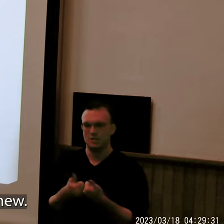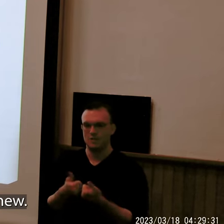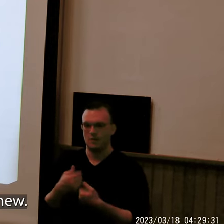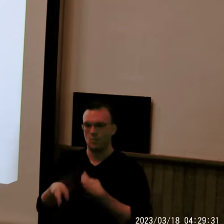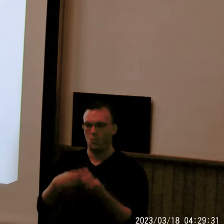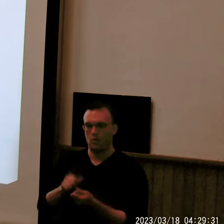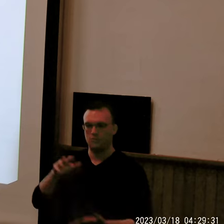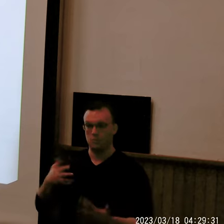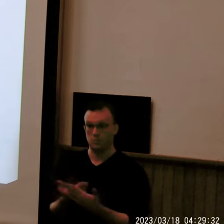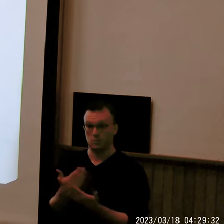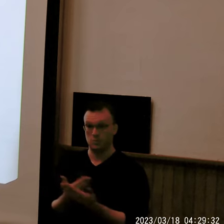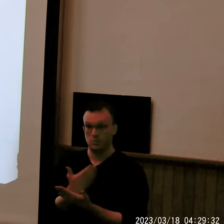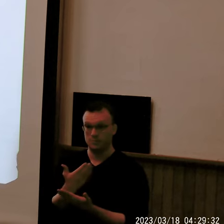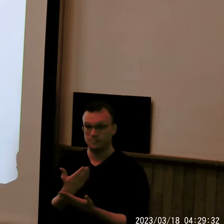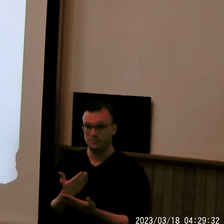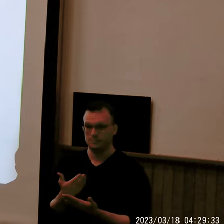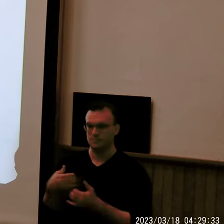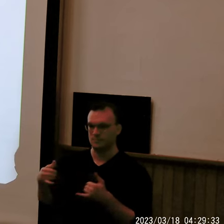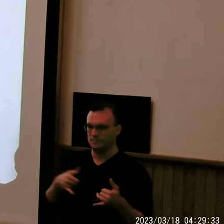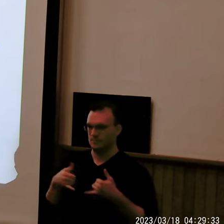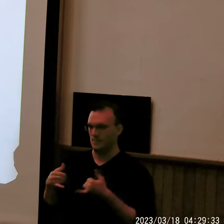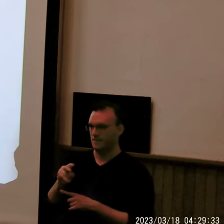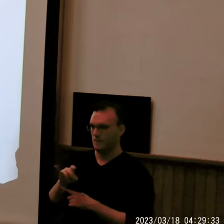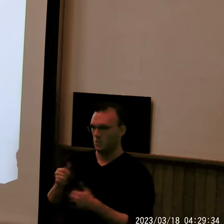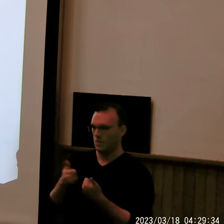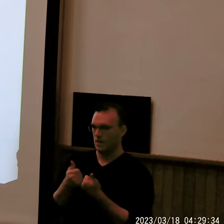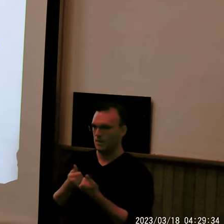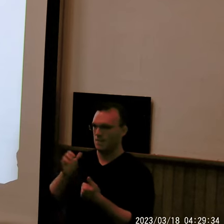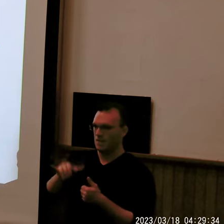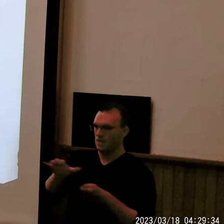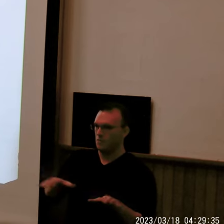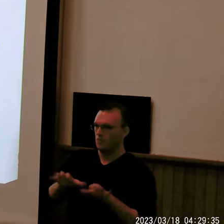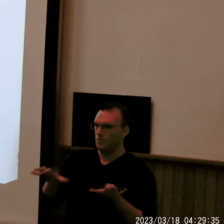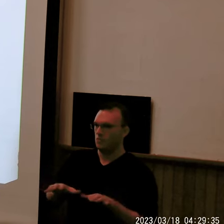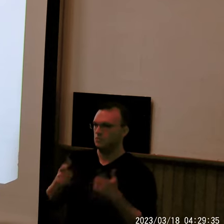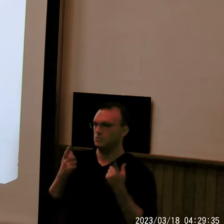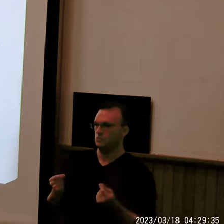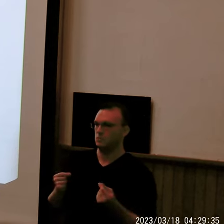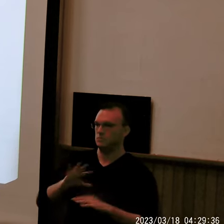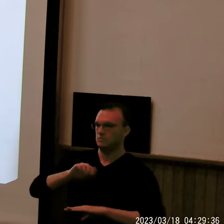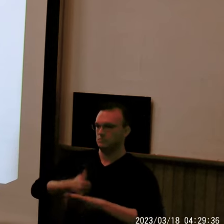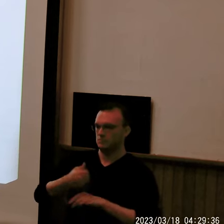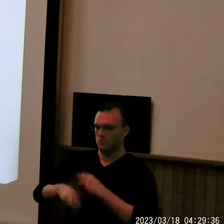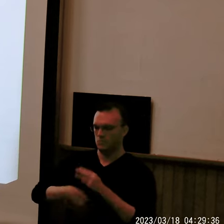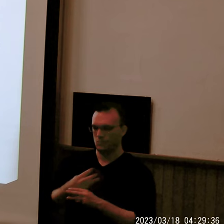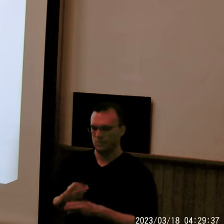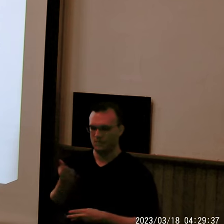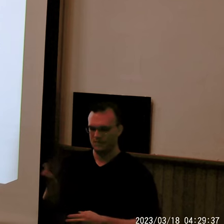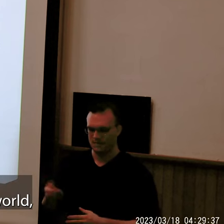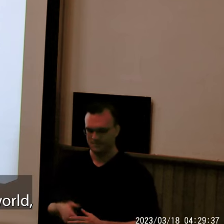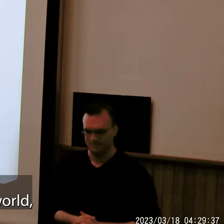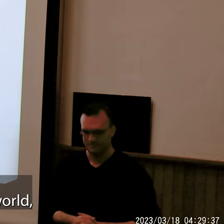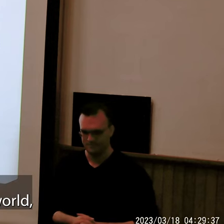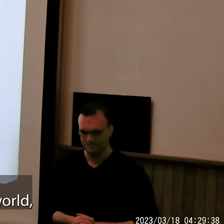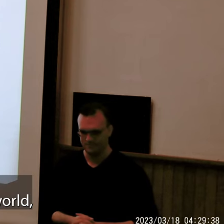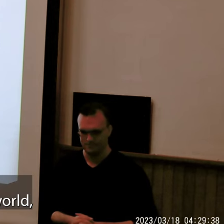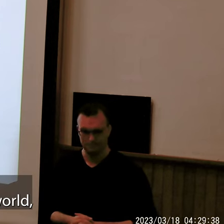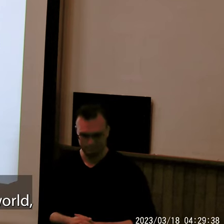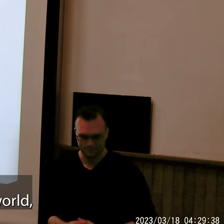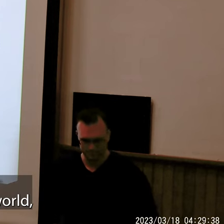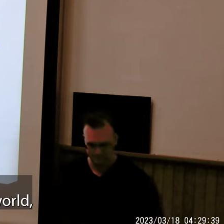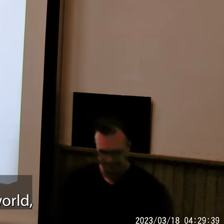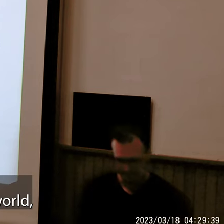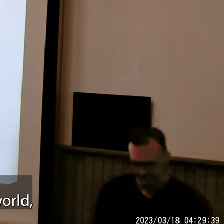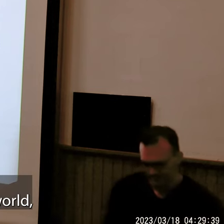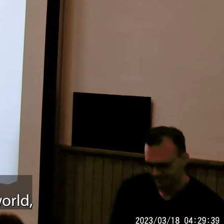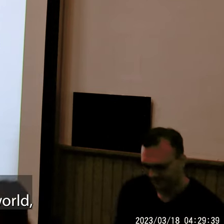is born anew. Playing video games is itself the performative act that animates these worlds. So this means that